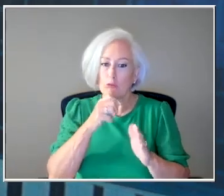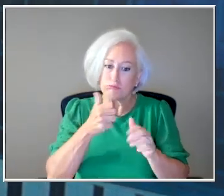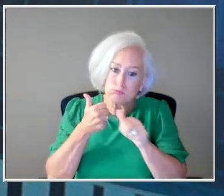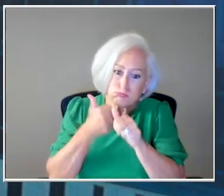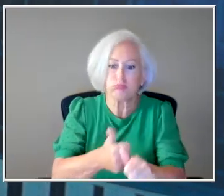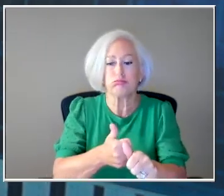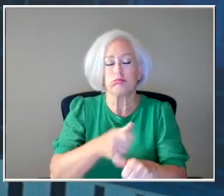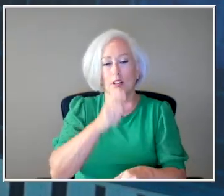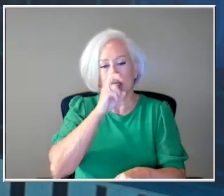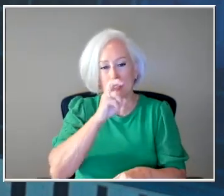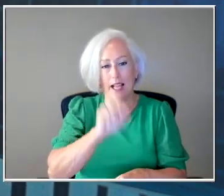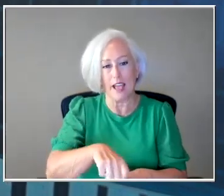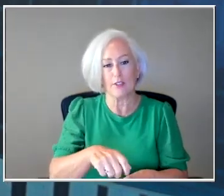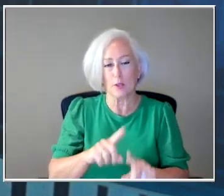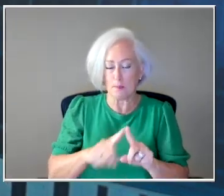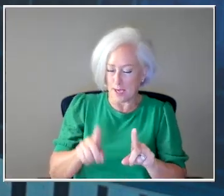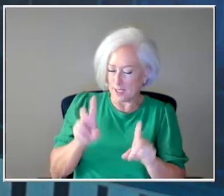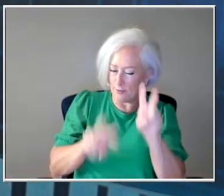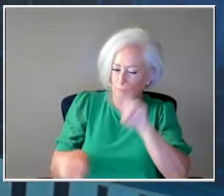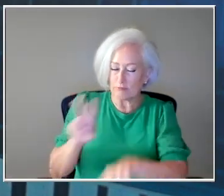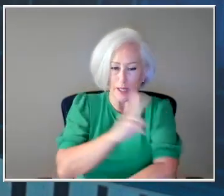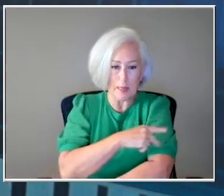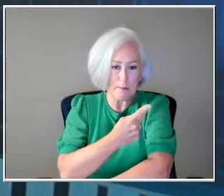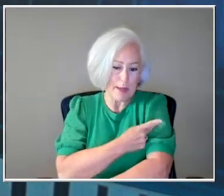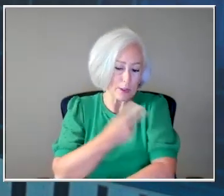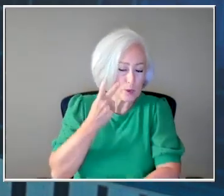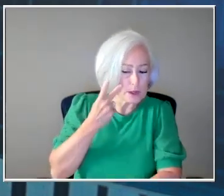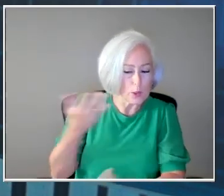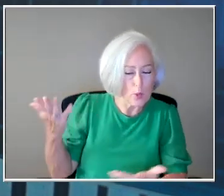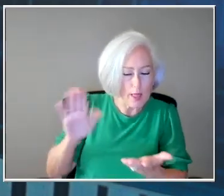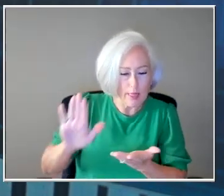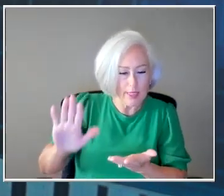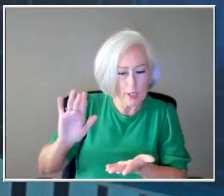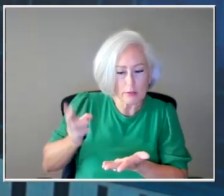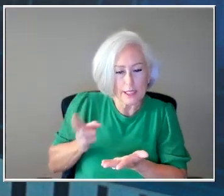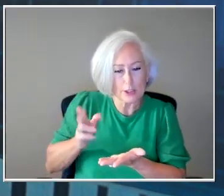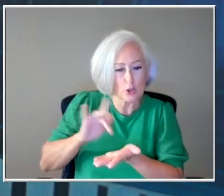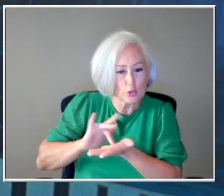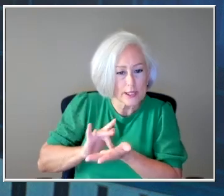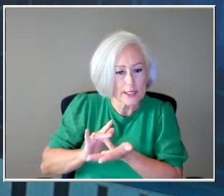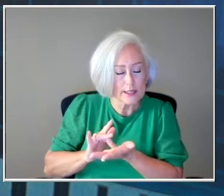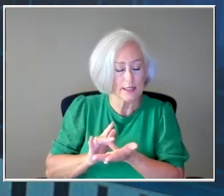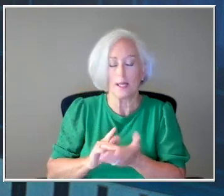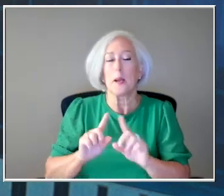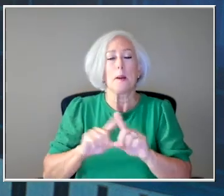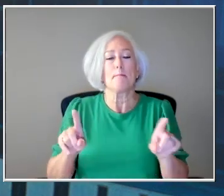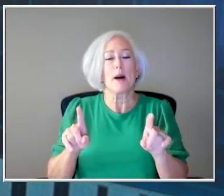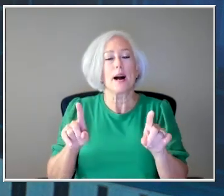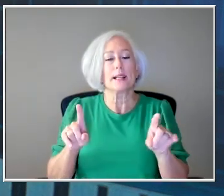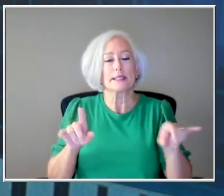the patient's medical history and so forth to make a determination. Universal testing of lipids,